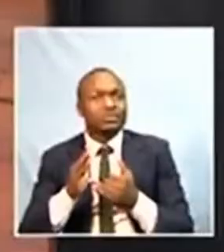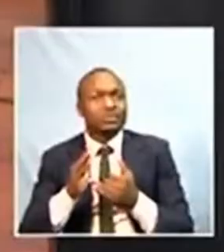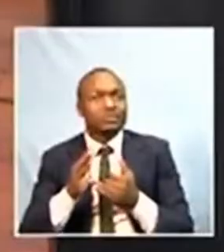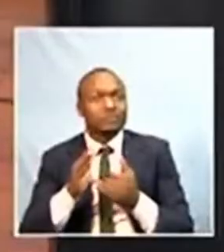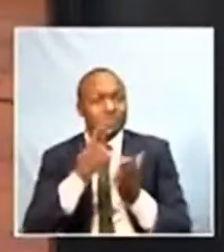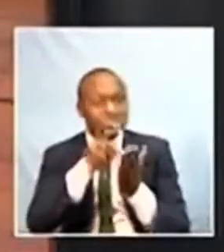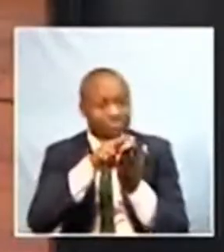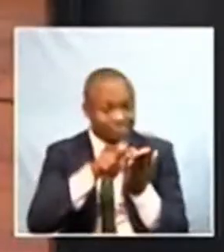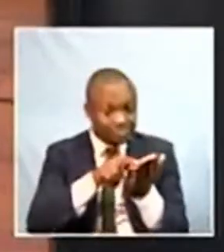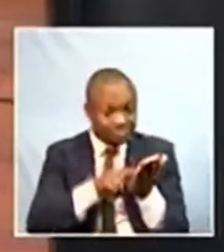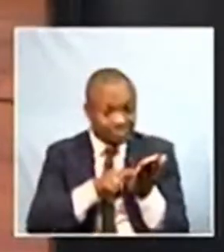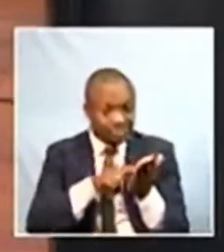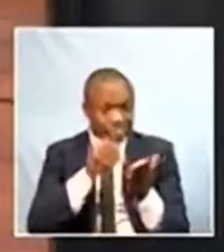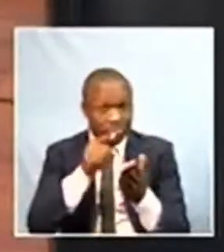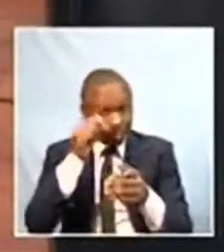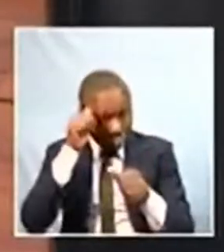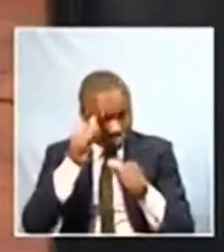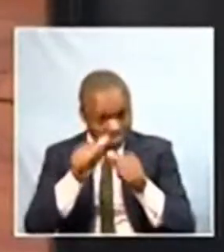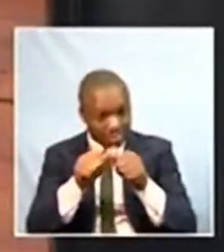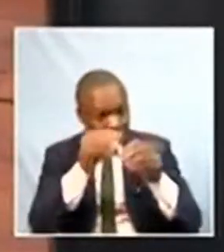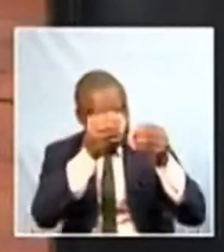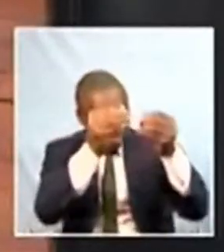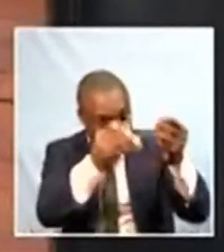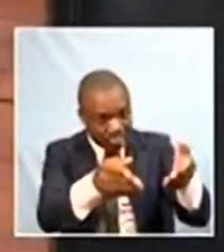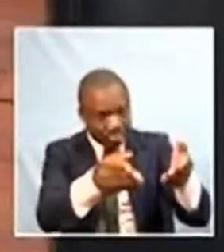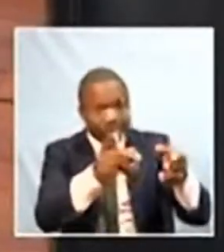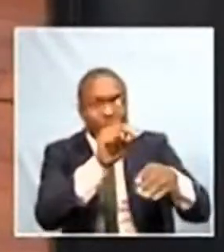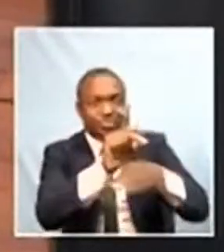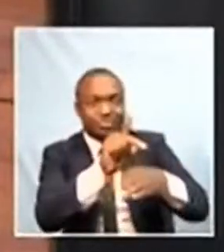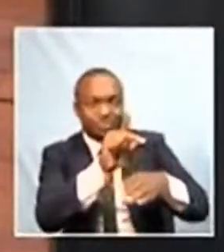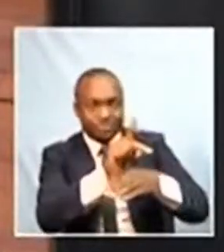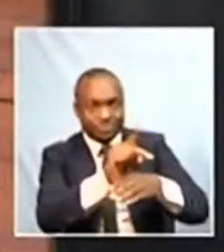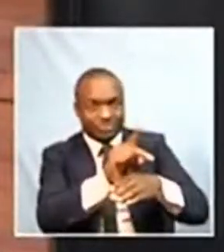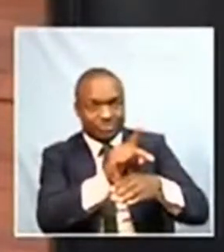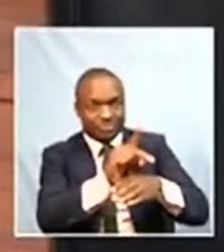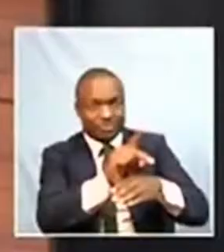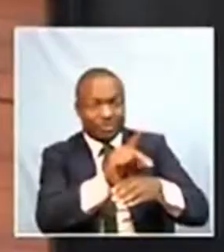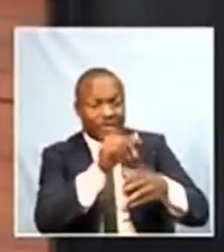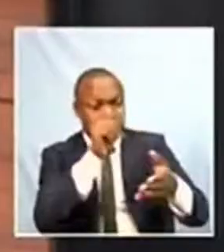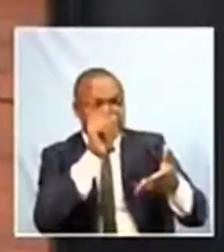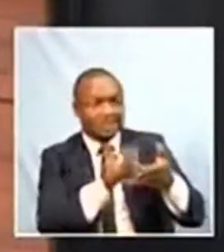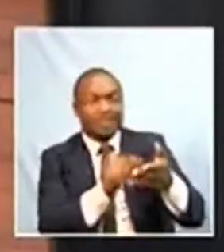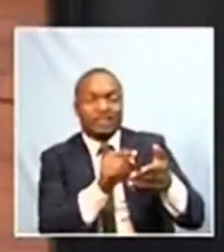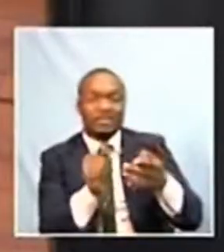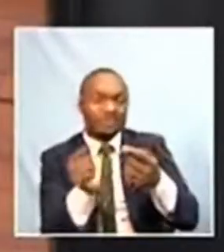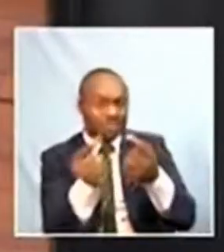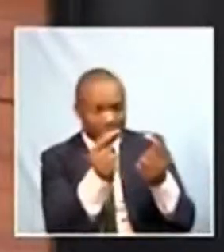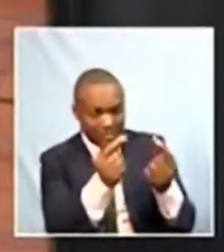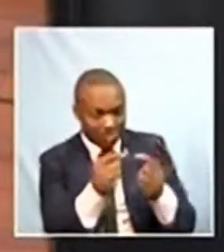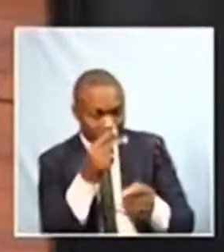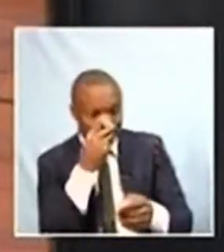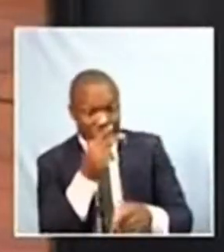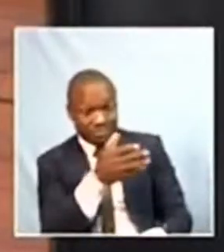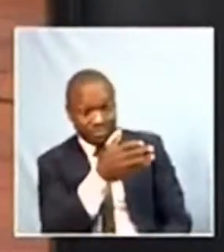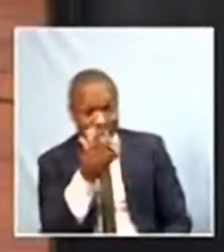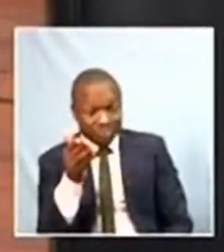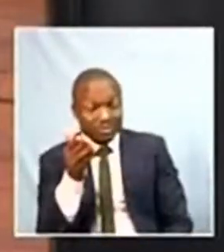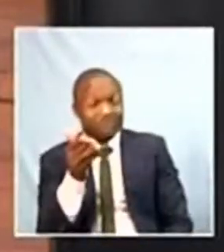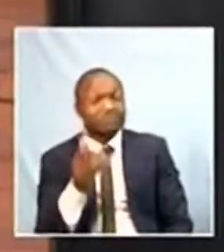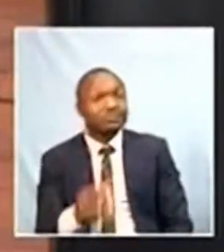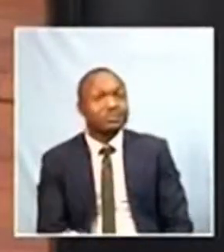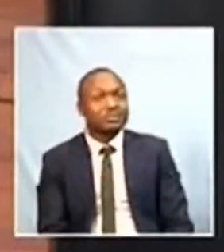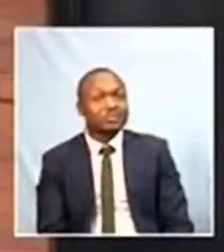conditions, and once you agree, you hand over the site. But in this situation, Chair, for me, I see them